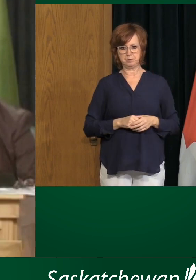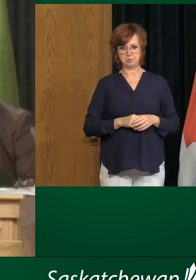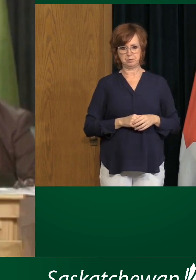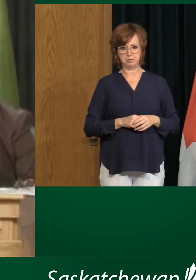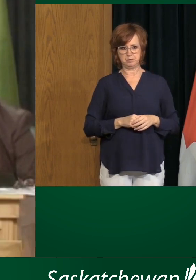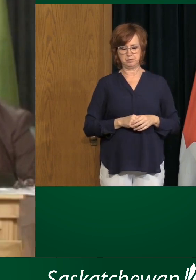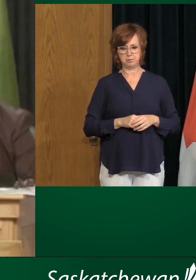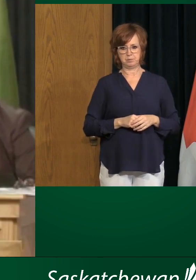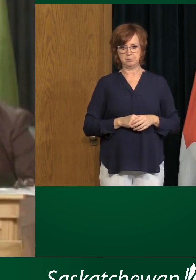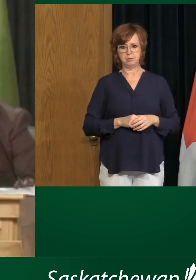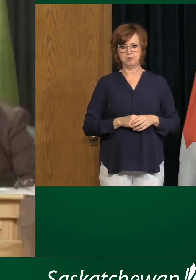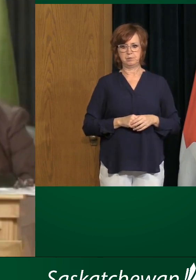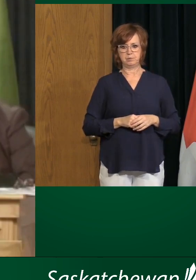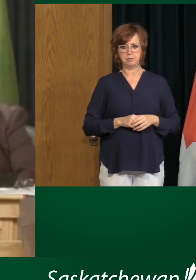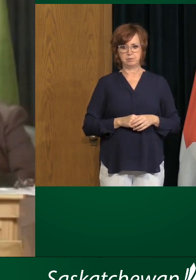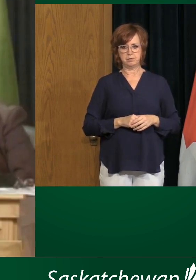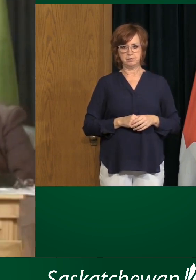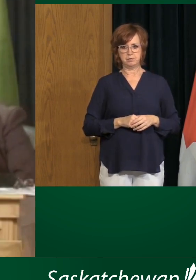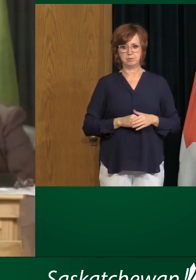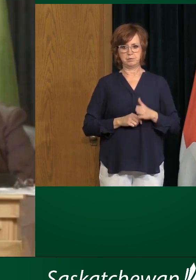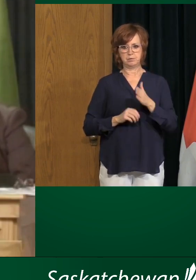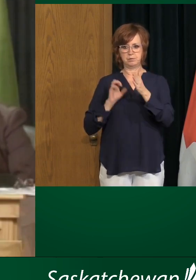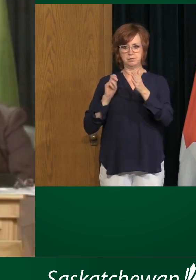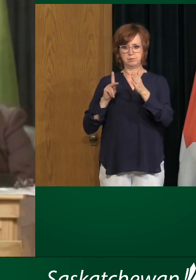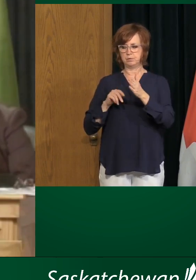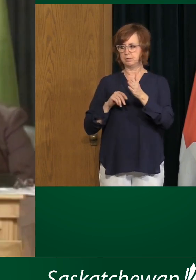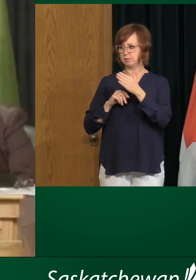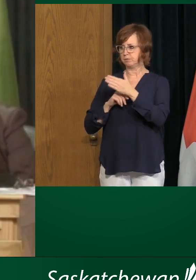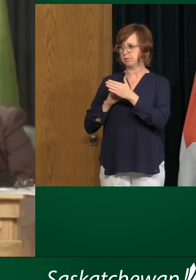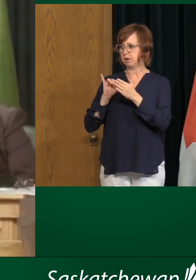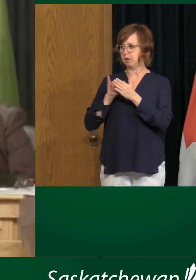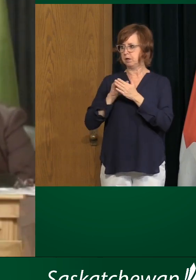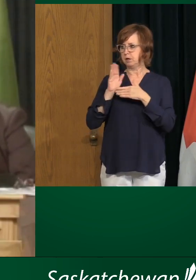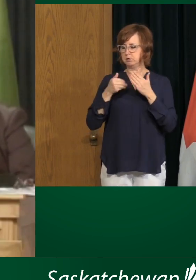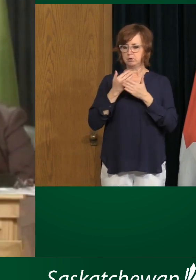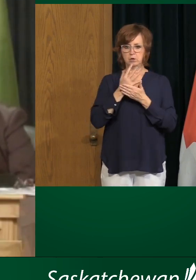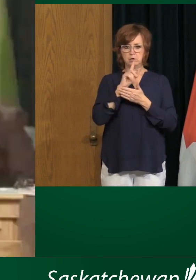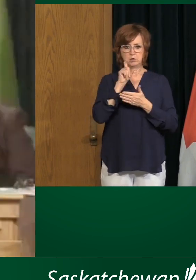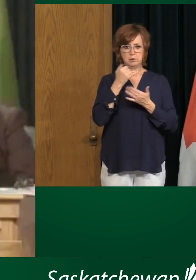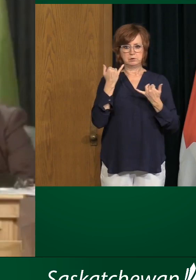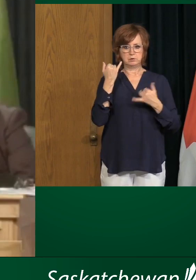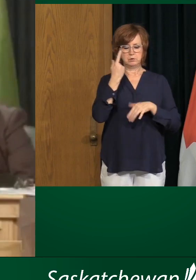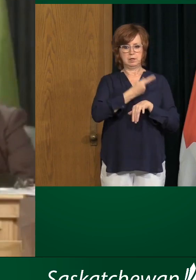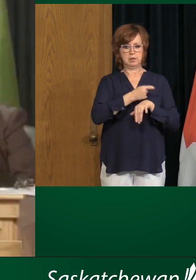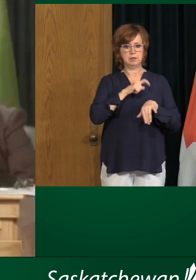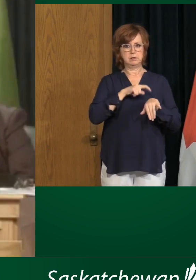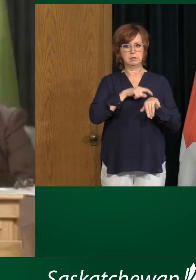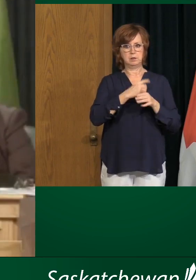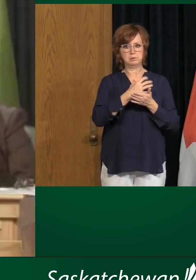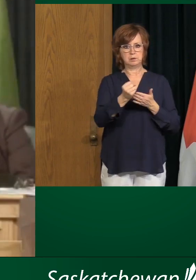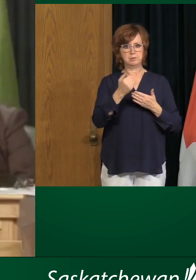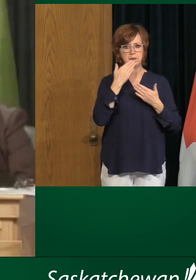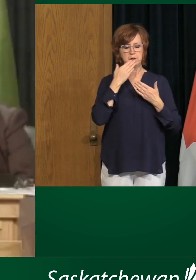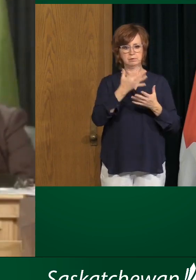provided before COVID. That completes all the questions that we have today. Thank you very much.